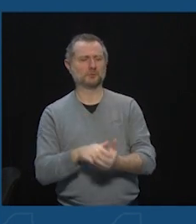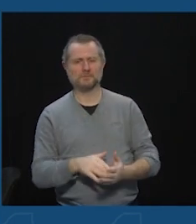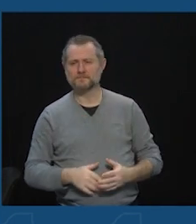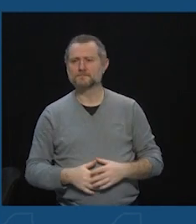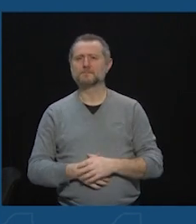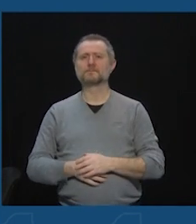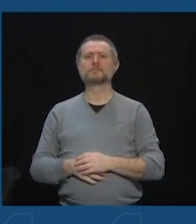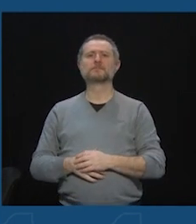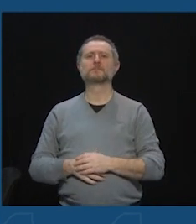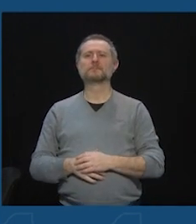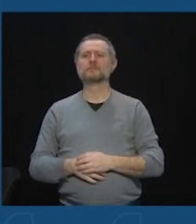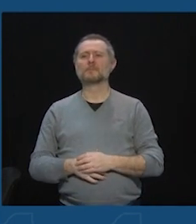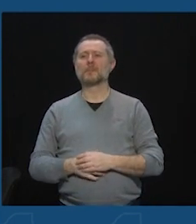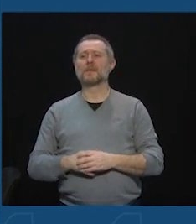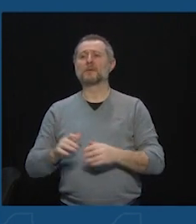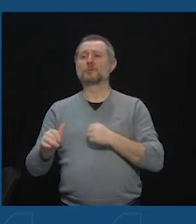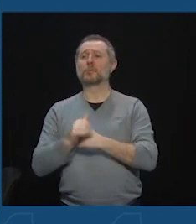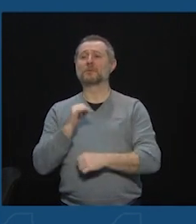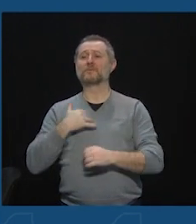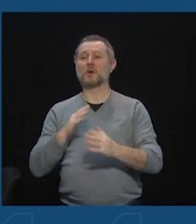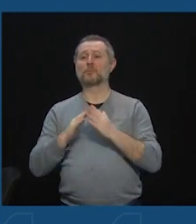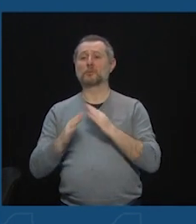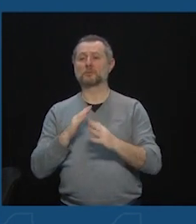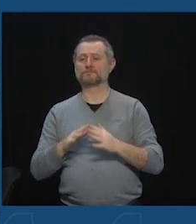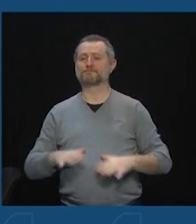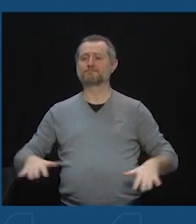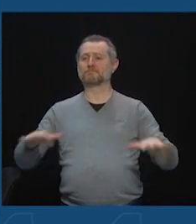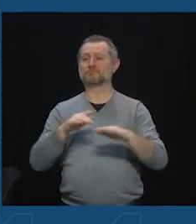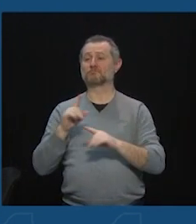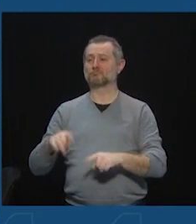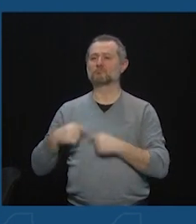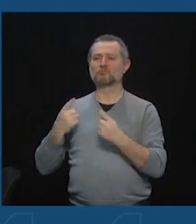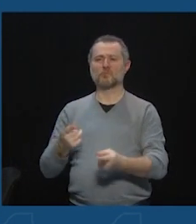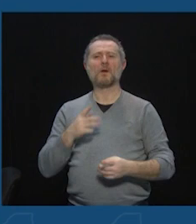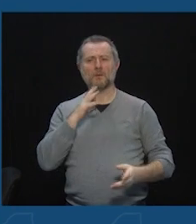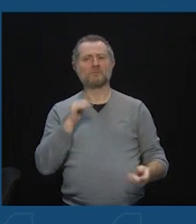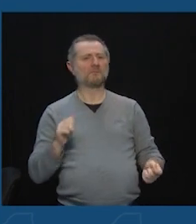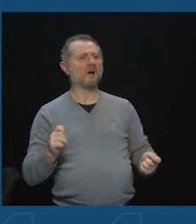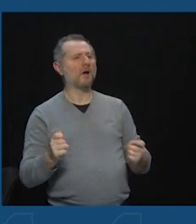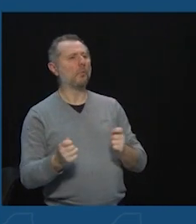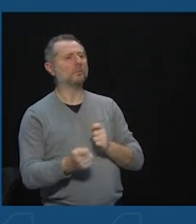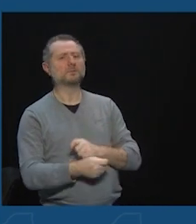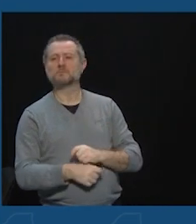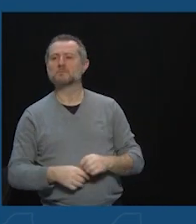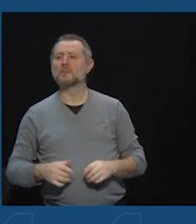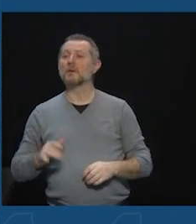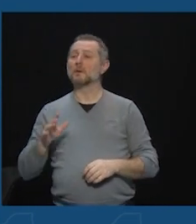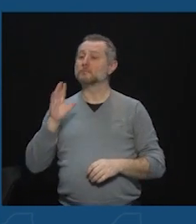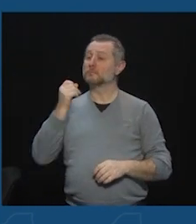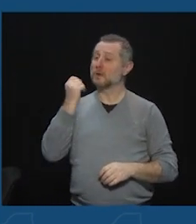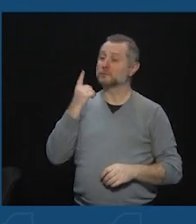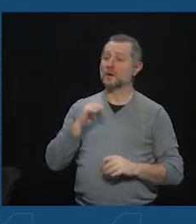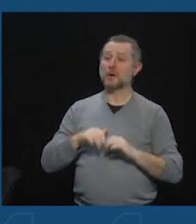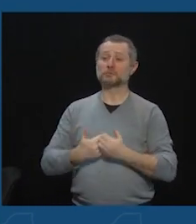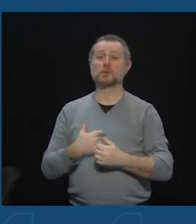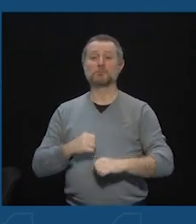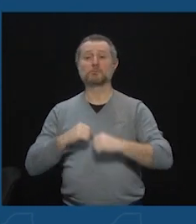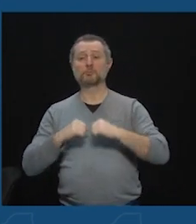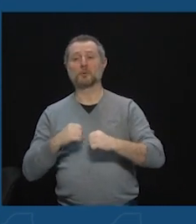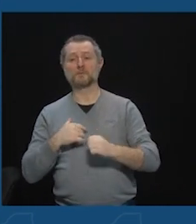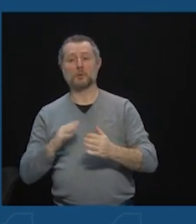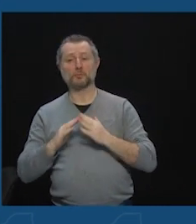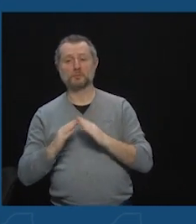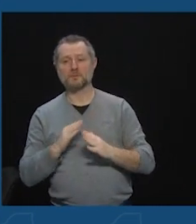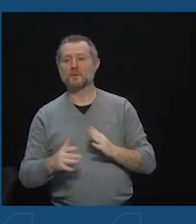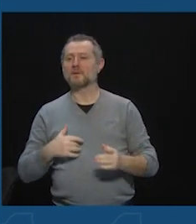communities face have evolved, and I think even more critically than that, the understanding of how we protect our communities has